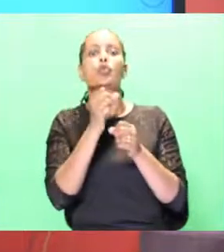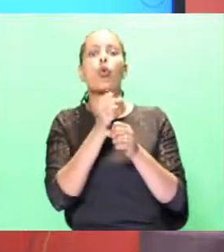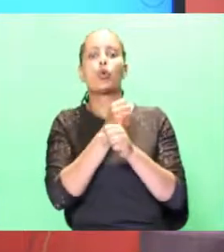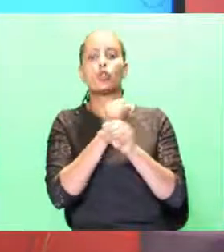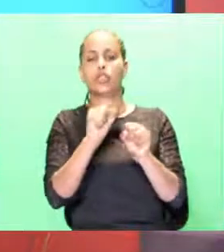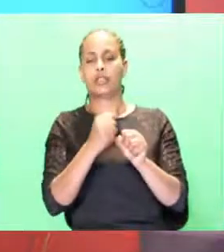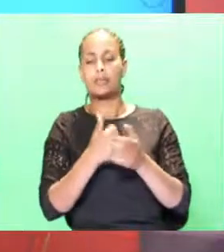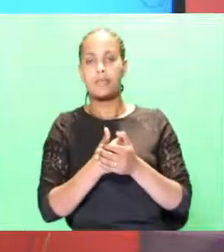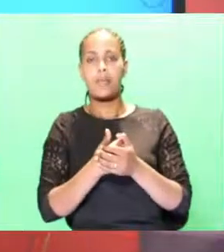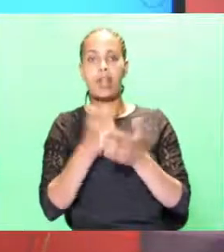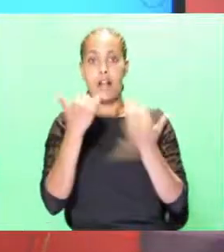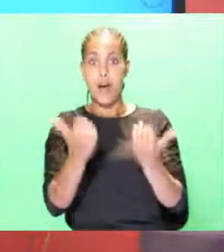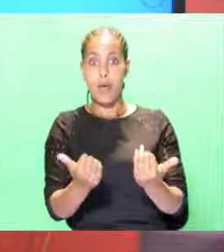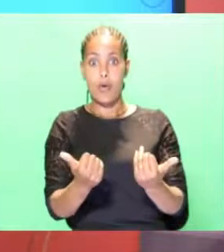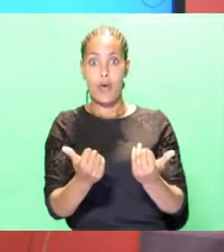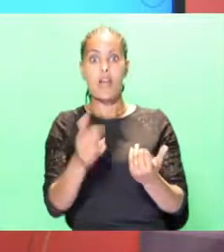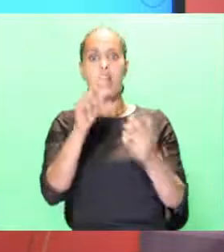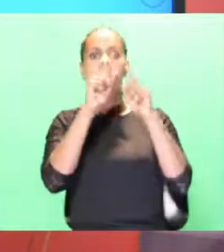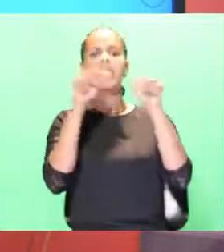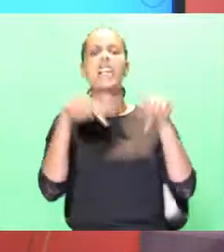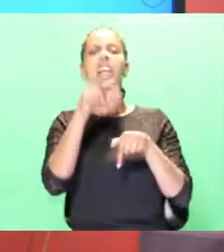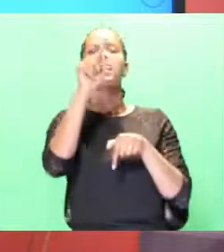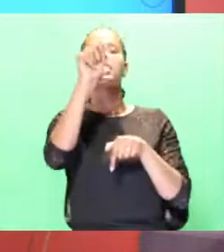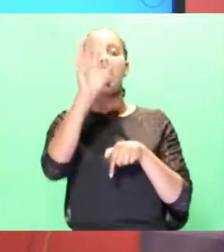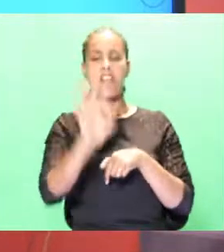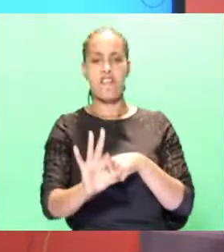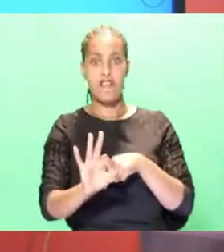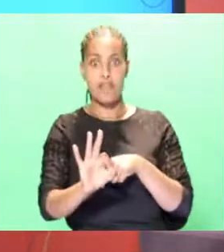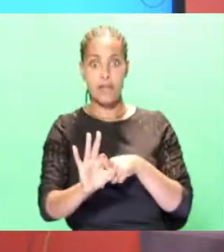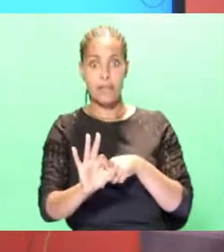solution. Now, delta